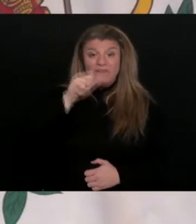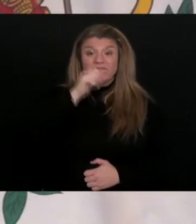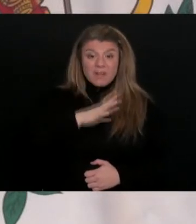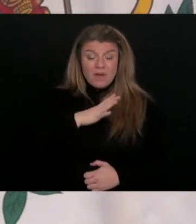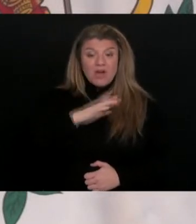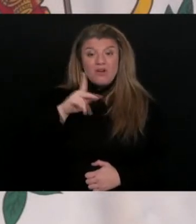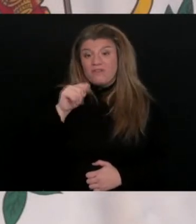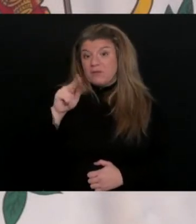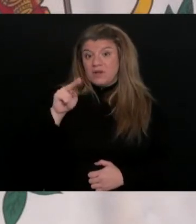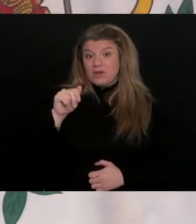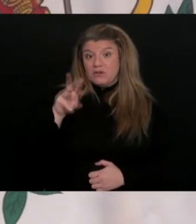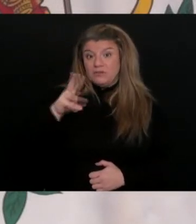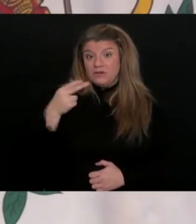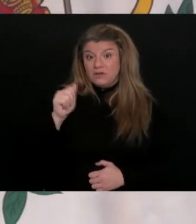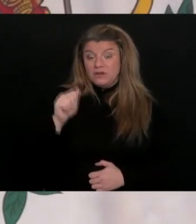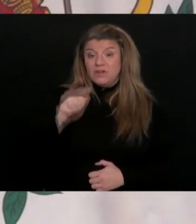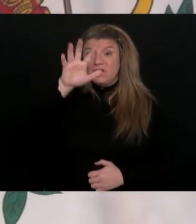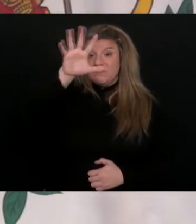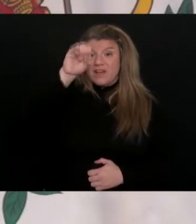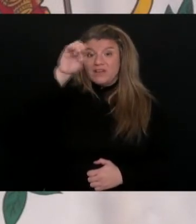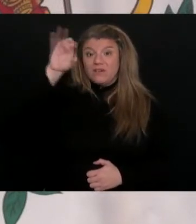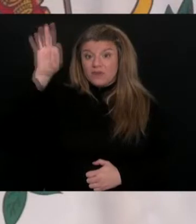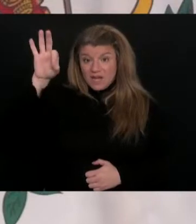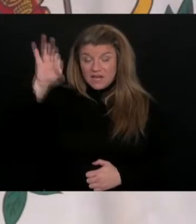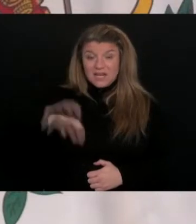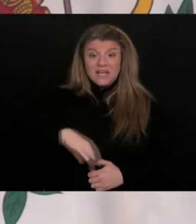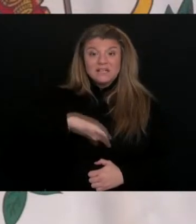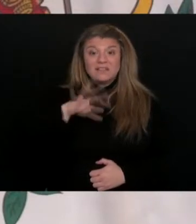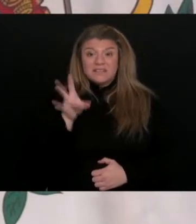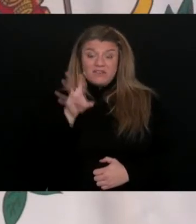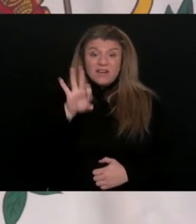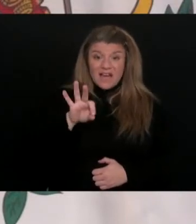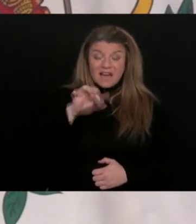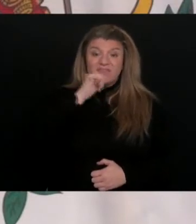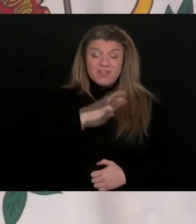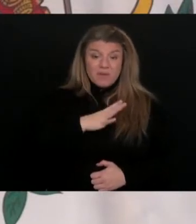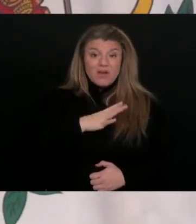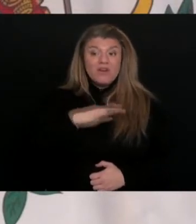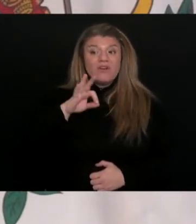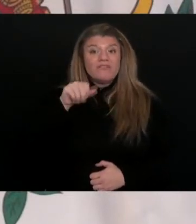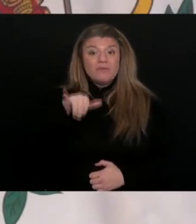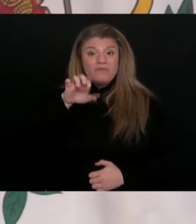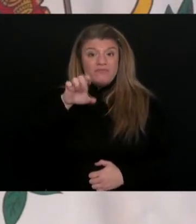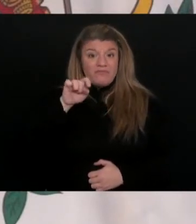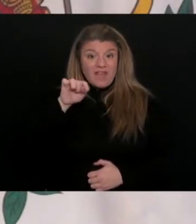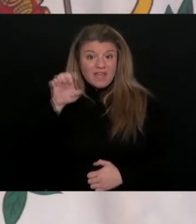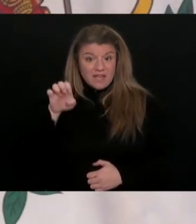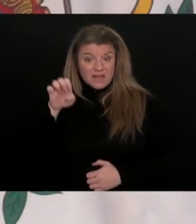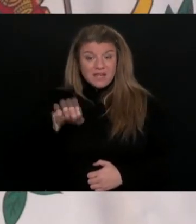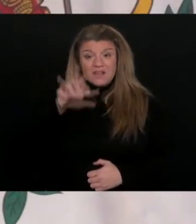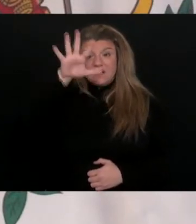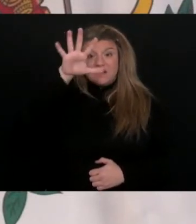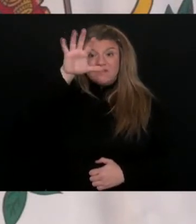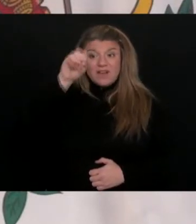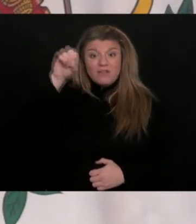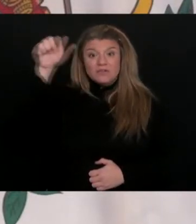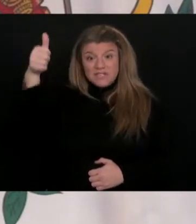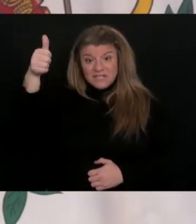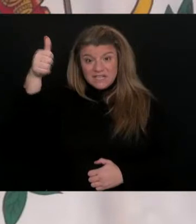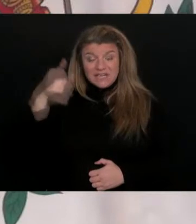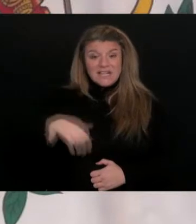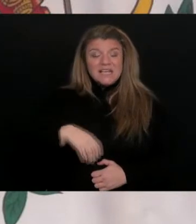female from Kanawha County. The 5,009th death, a 79-year-old female from Fayette County. The 5,010th